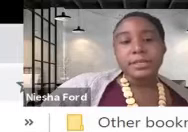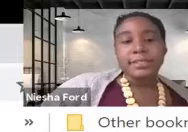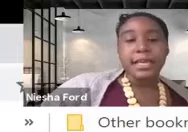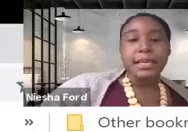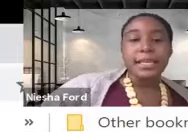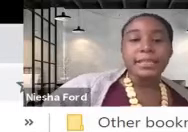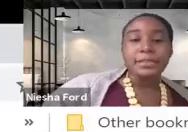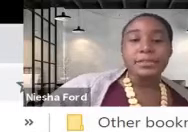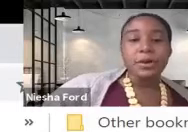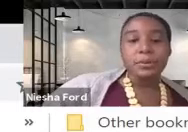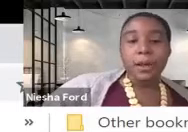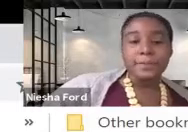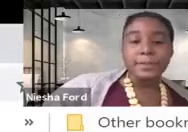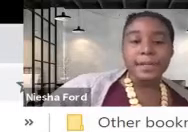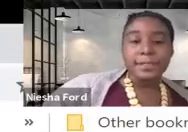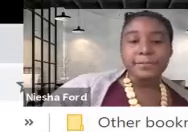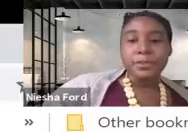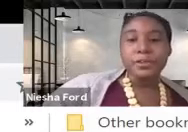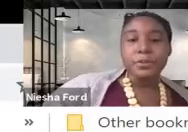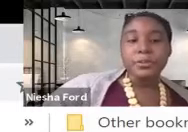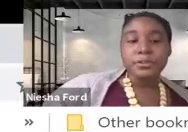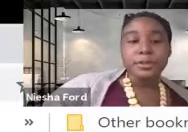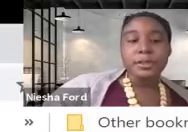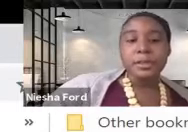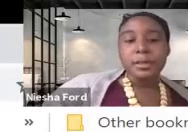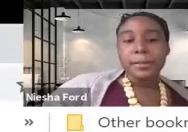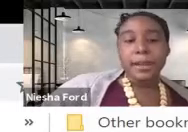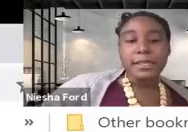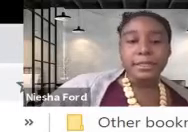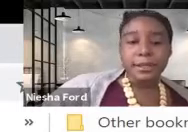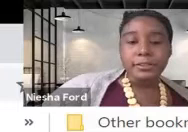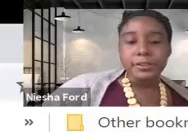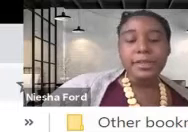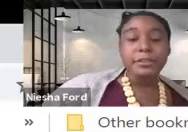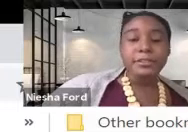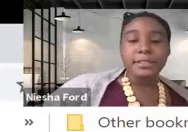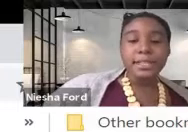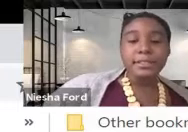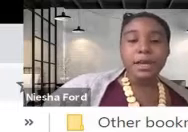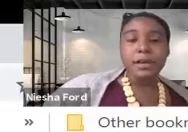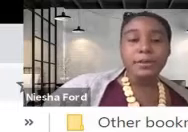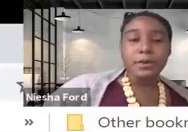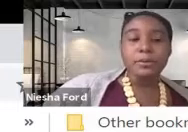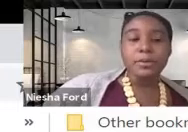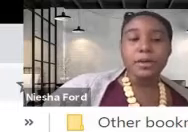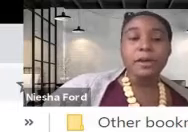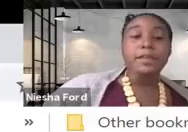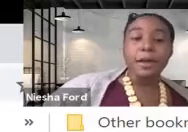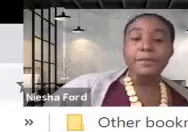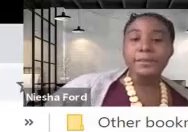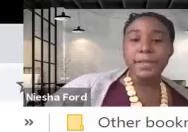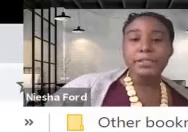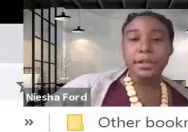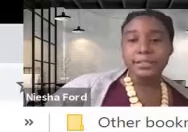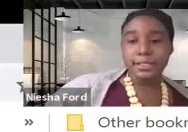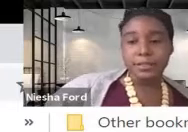team, design the ideal home office space for your persona by writing the characteristics of the home of the